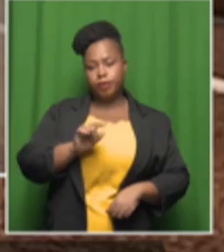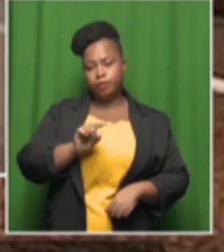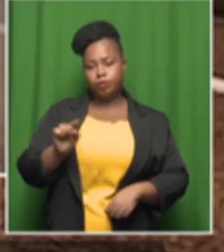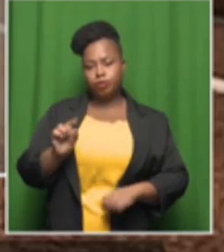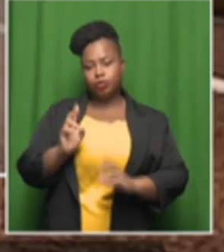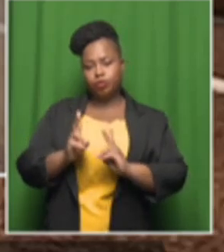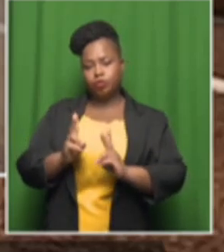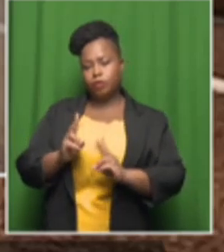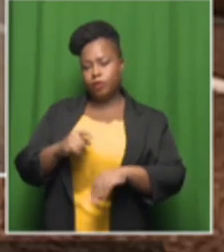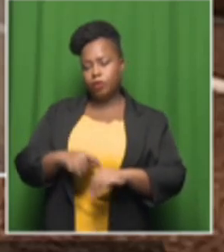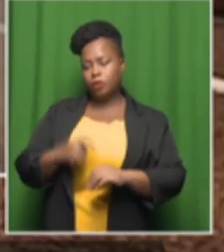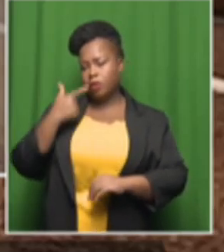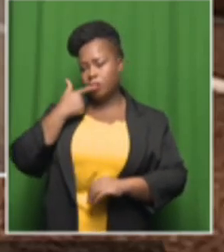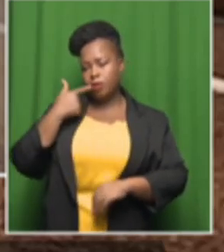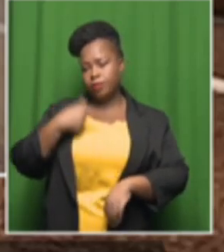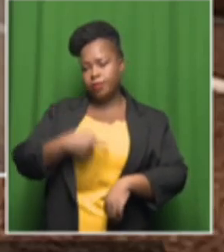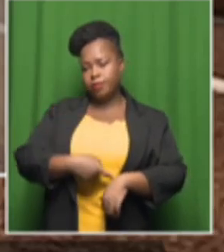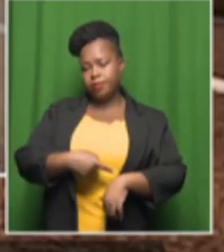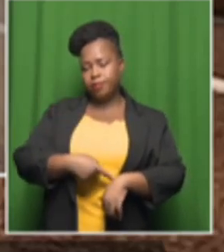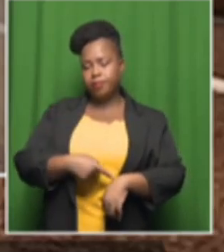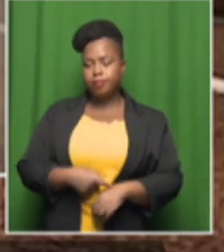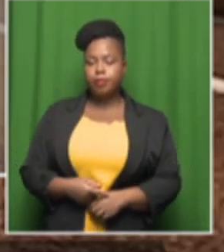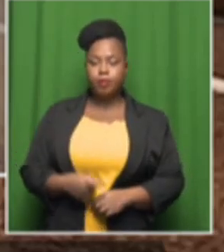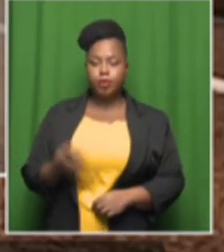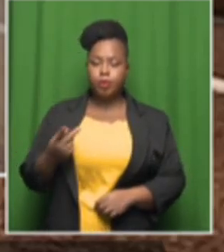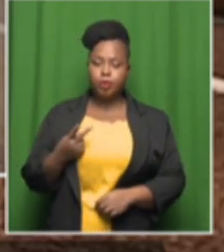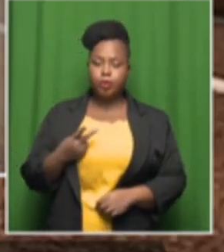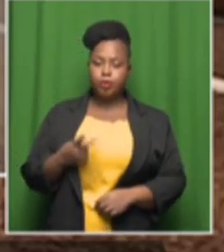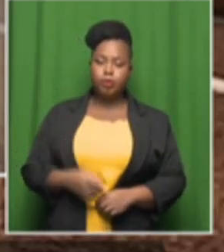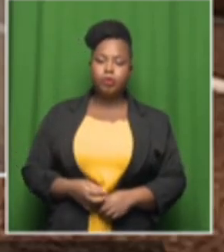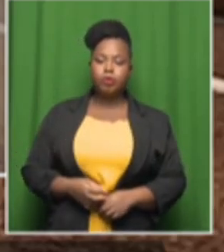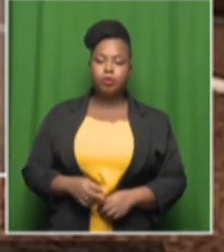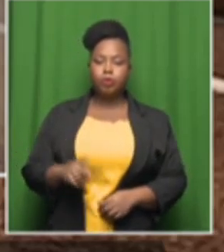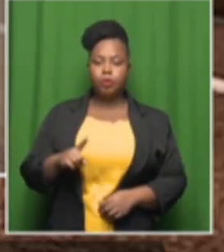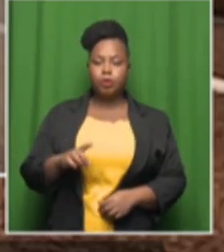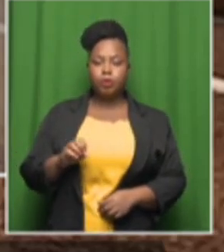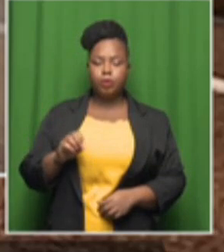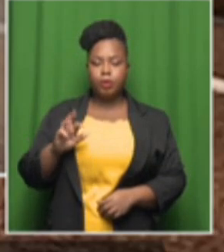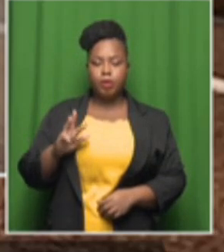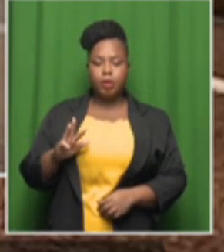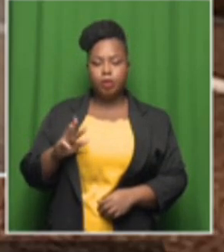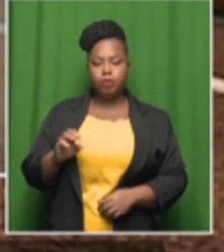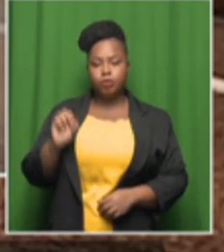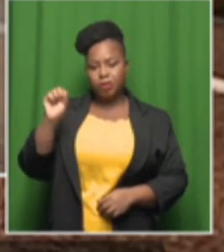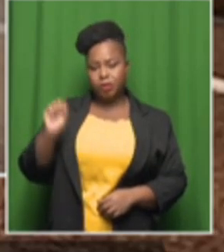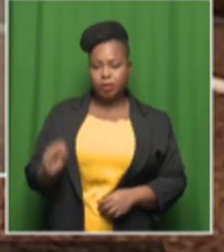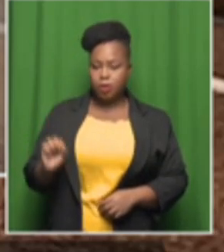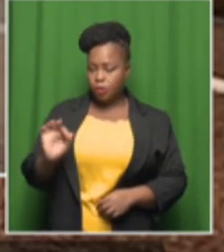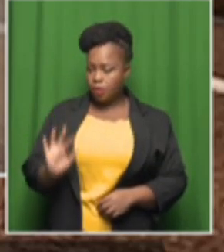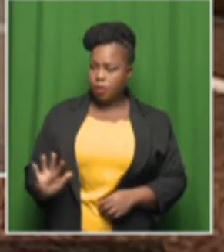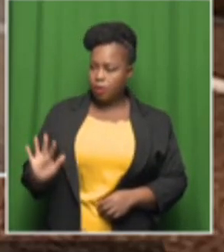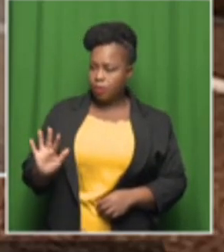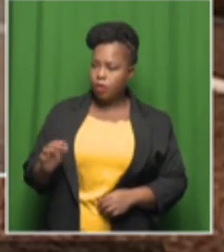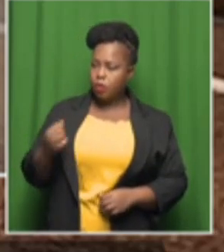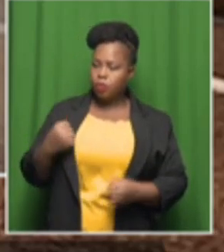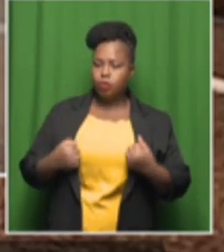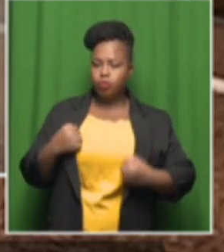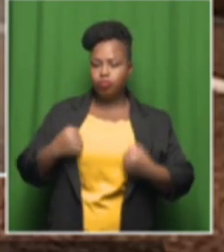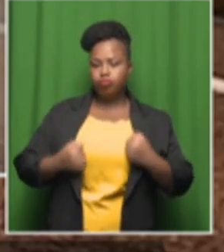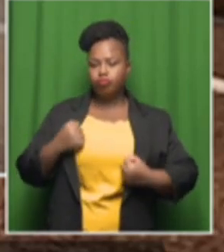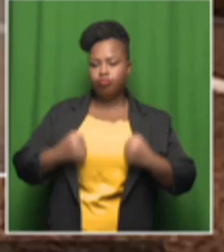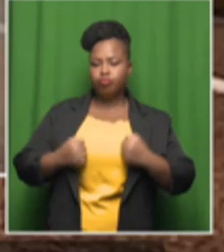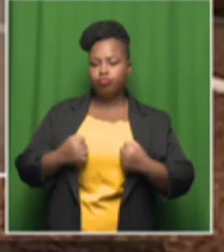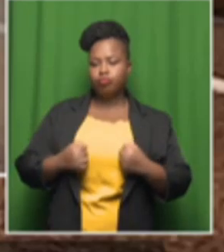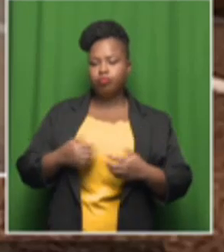through lunchtime. And then coming inbound, there's two races, the big 109k duel down through the South Peninsula, but there's another smaller race that comes in